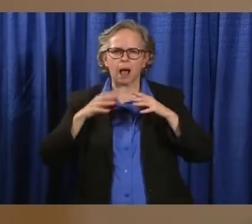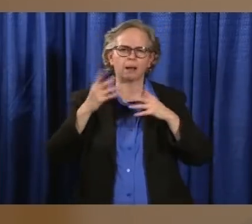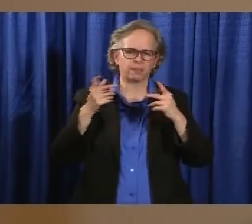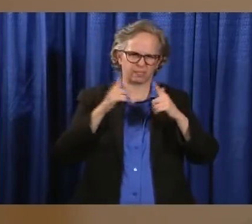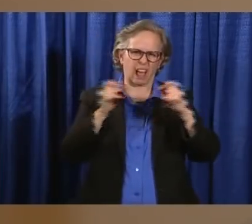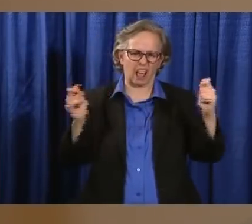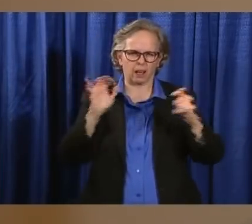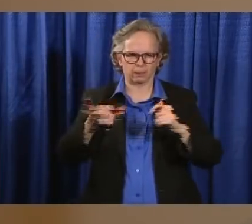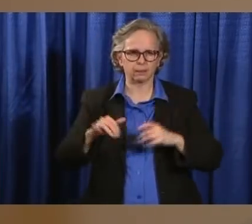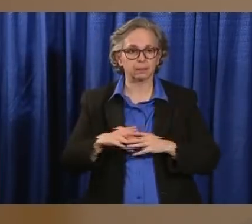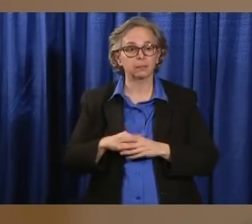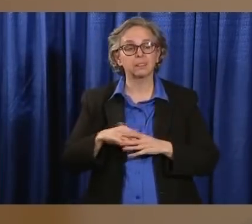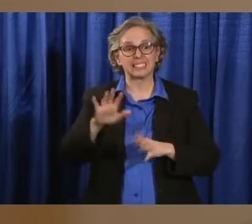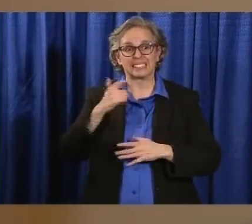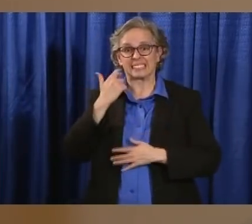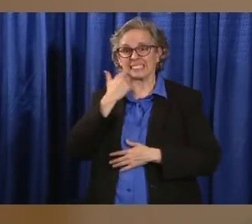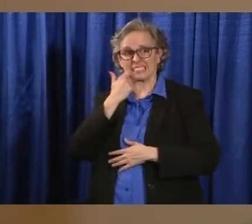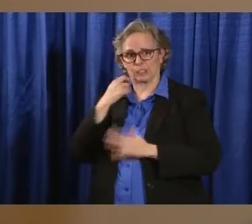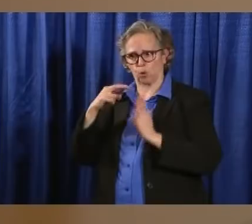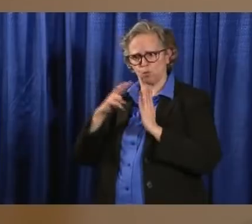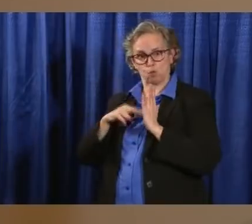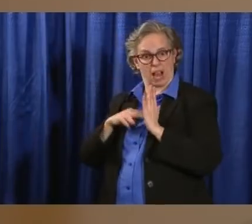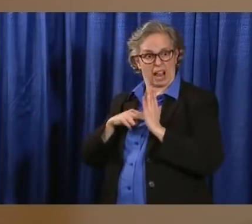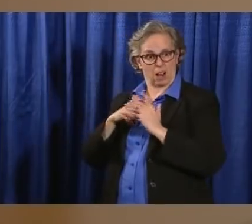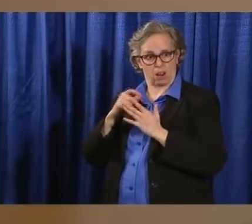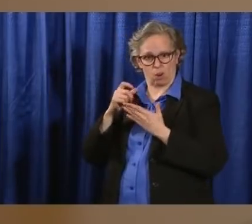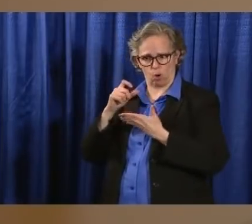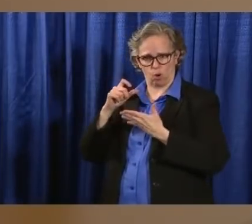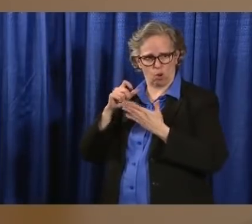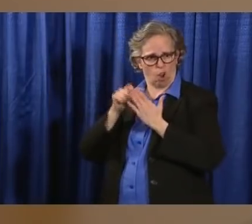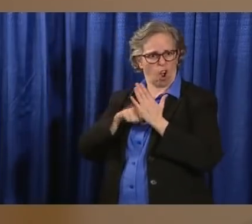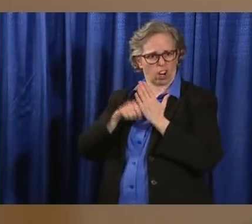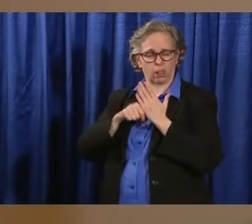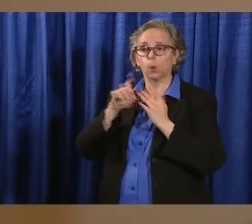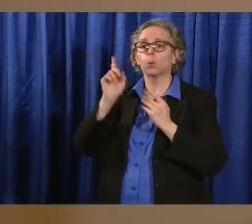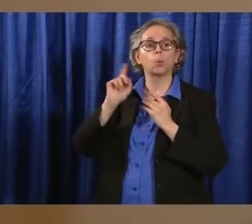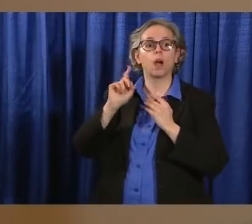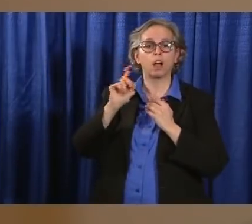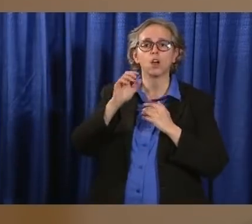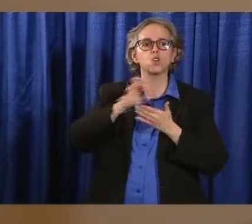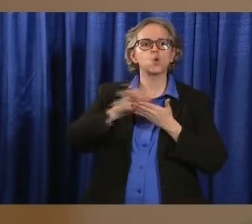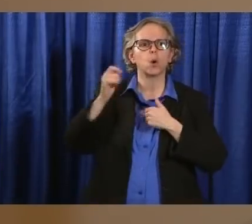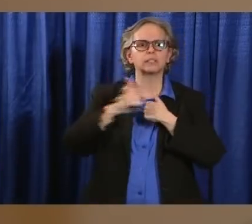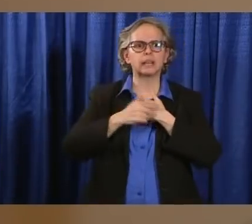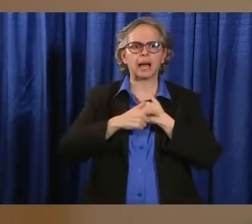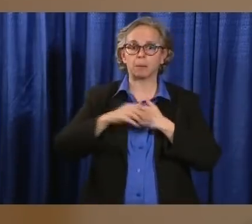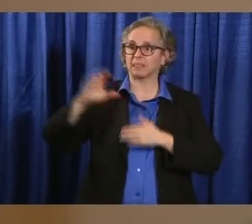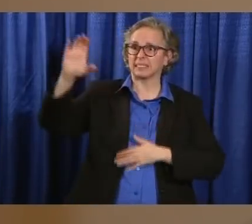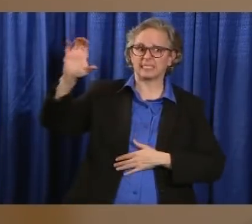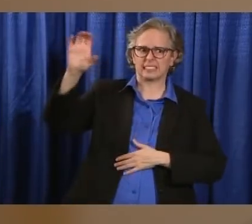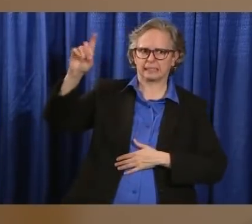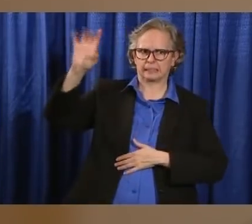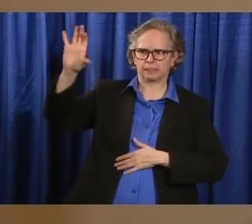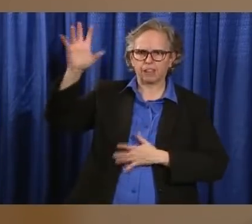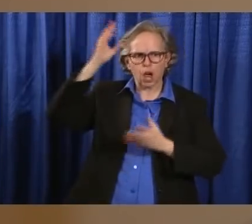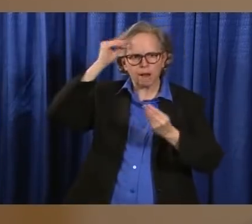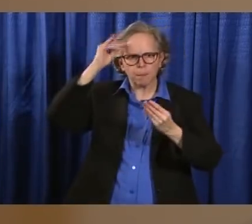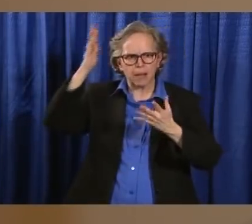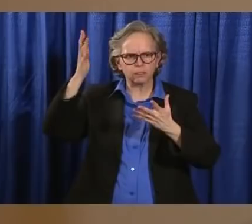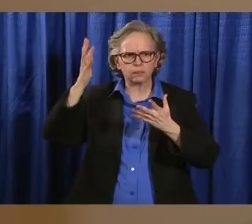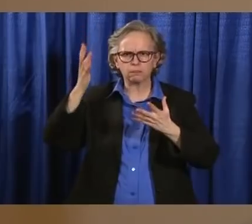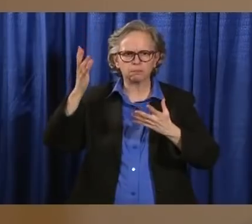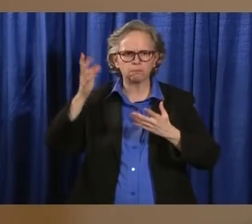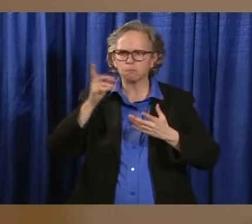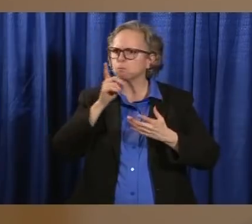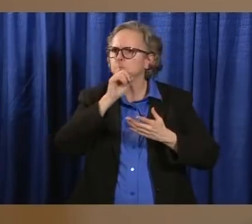on what the CDC has or hasn't released in terms of sex. And I think it's so early in